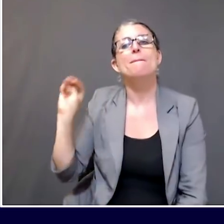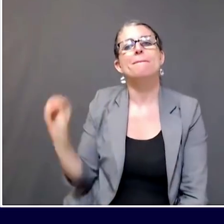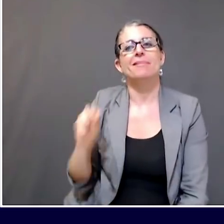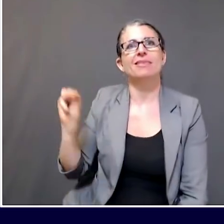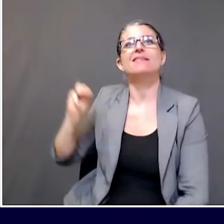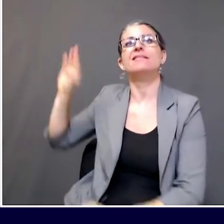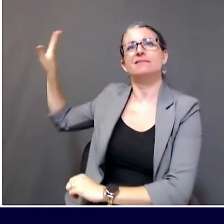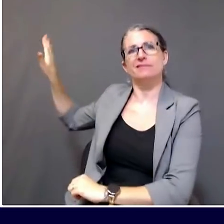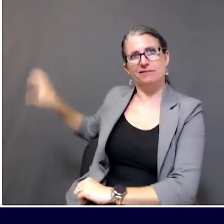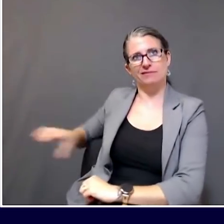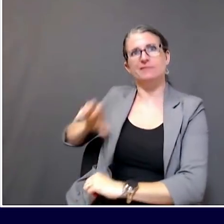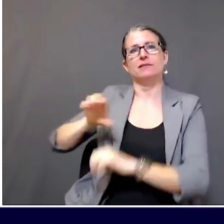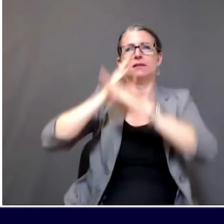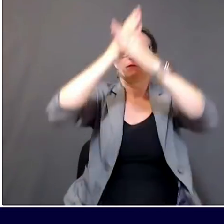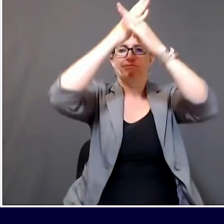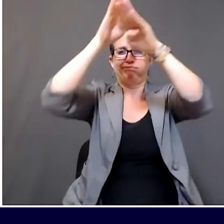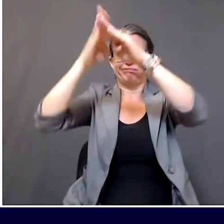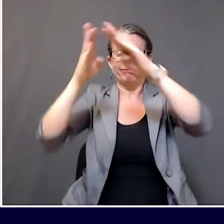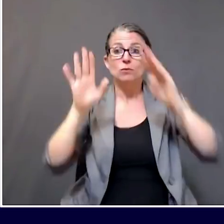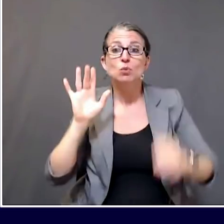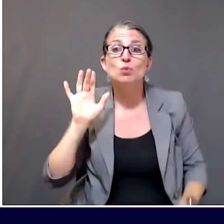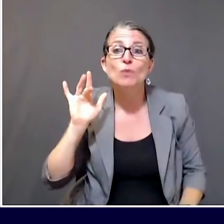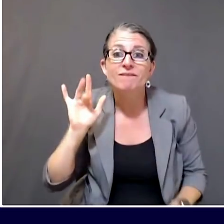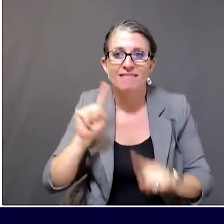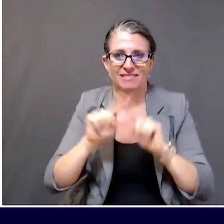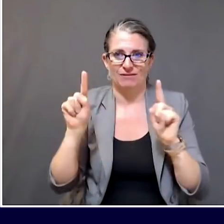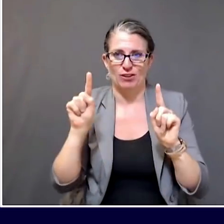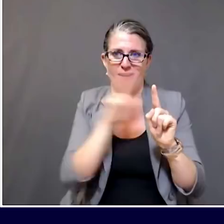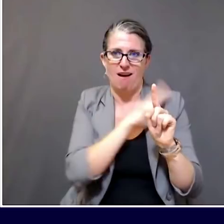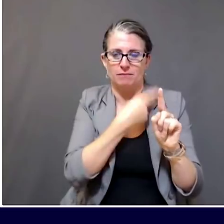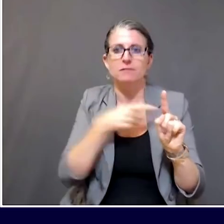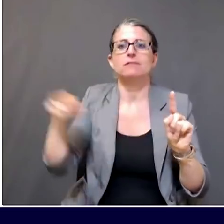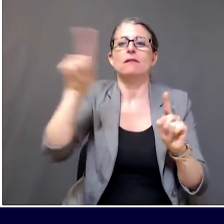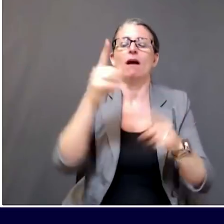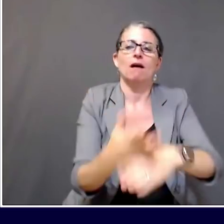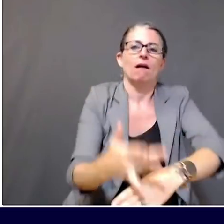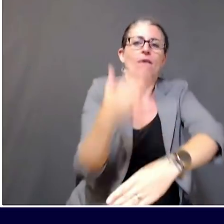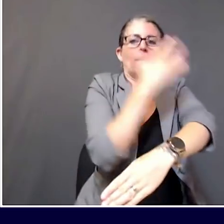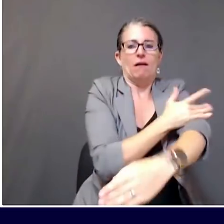their capacity to test for COVID-19 and other infectious disease outbreaks.